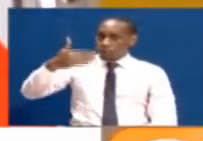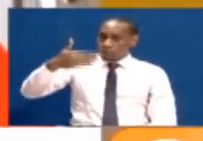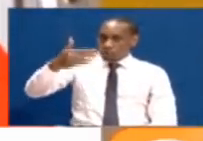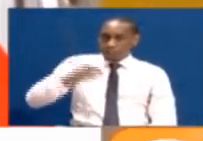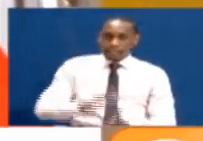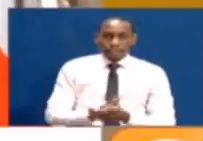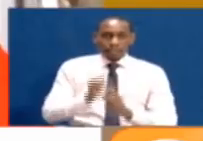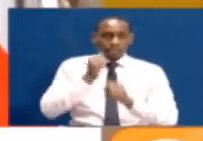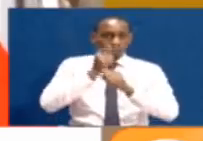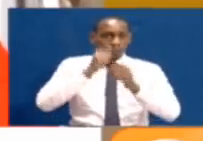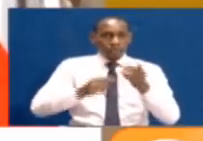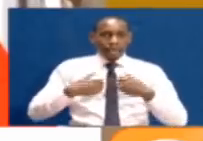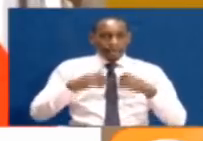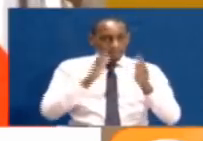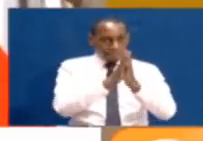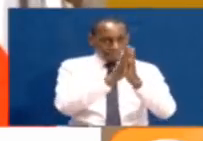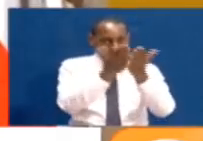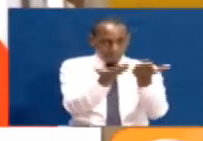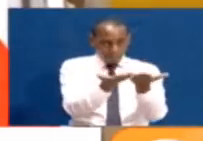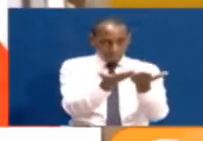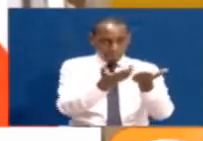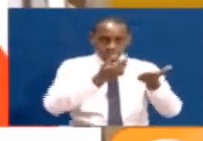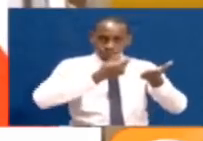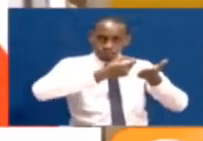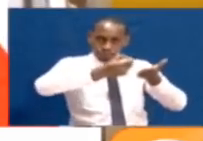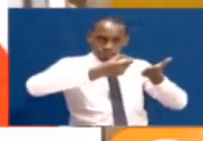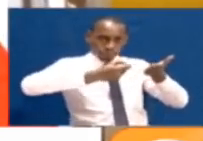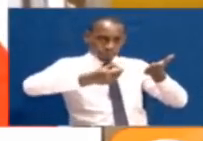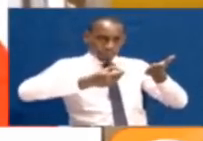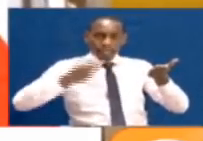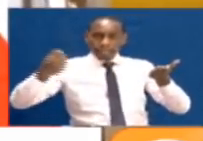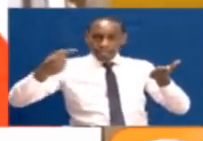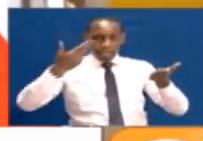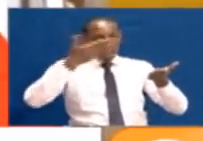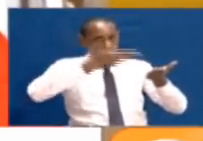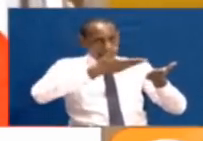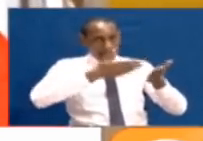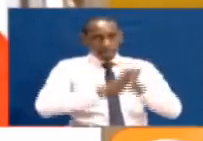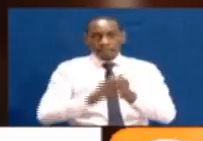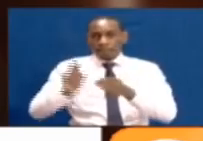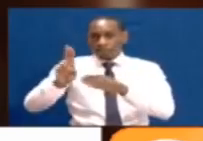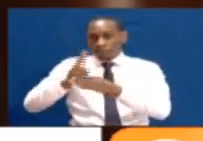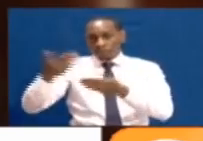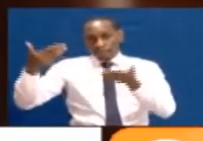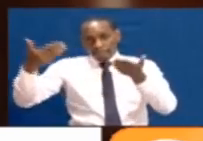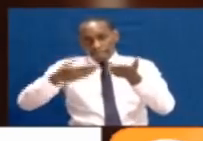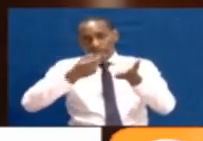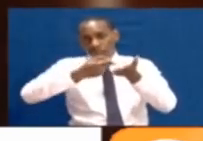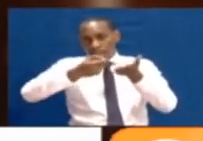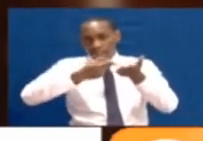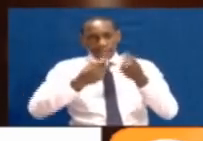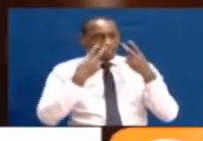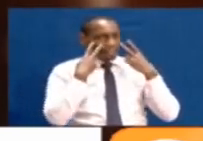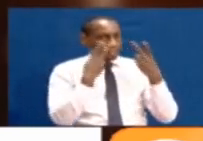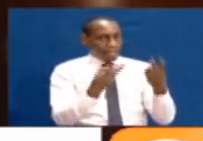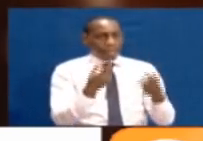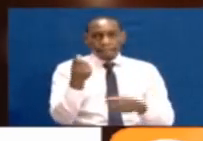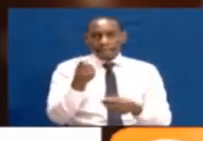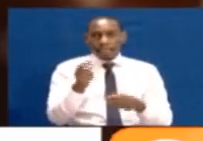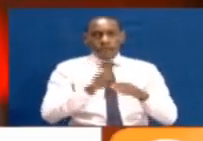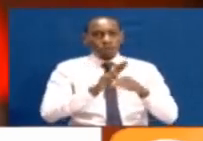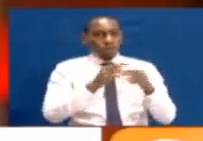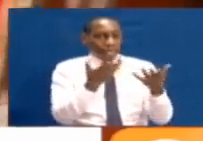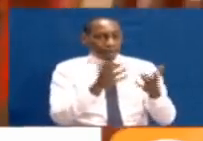let's just get a book whereby we write down our income and our expenditures and just see where our money is going